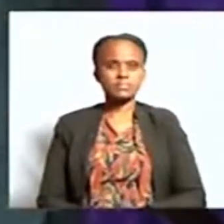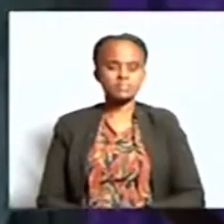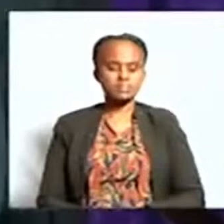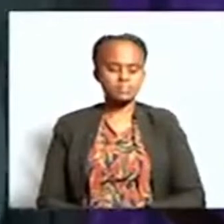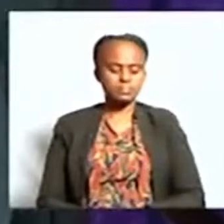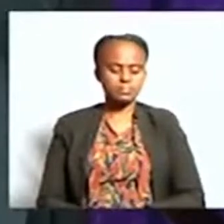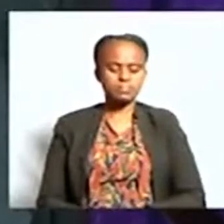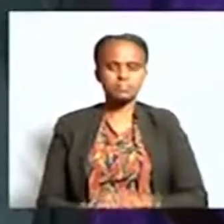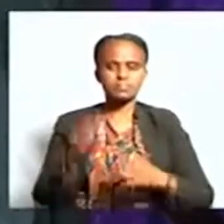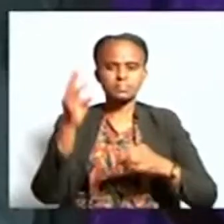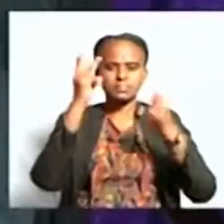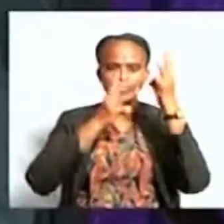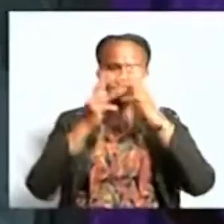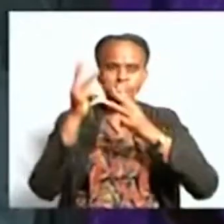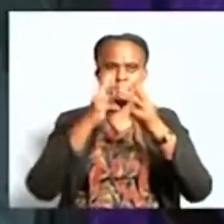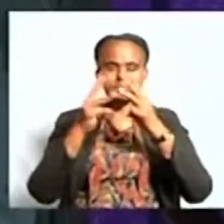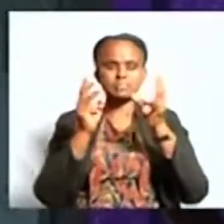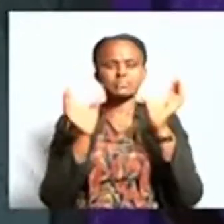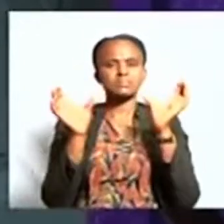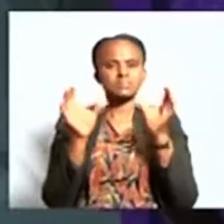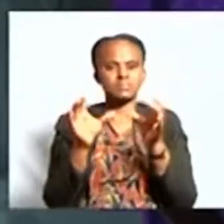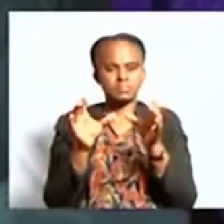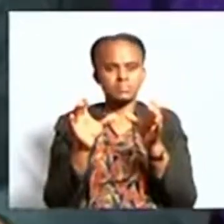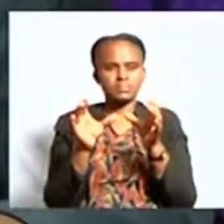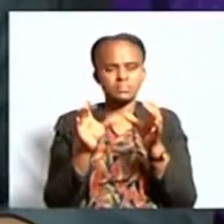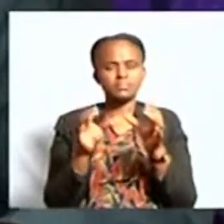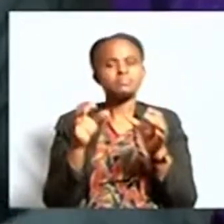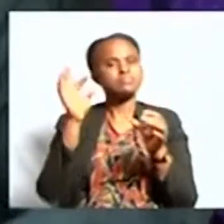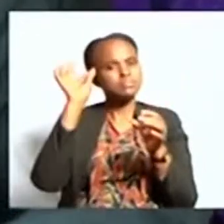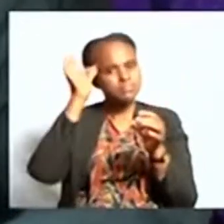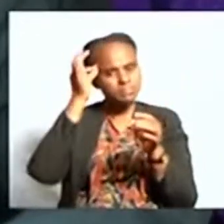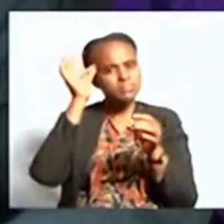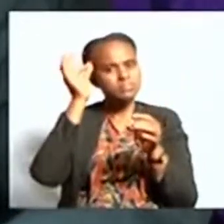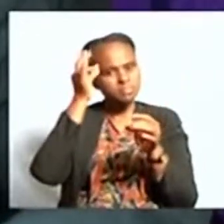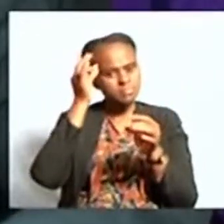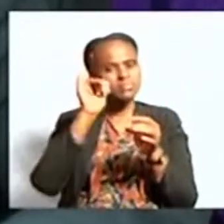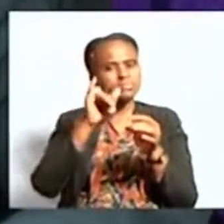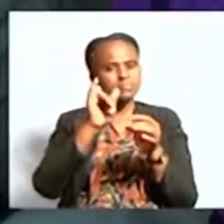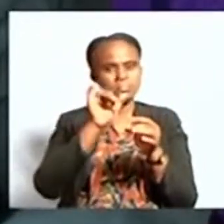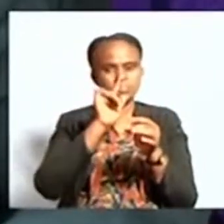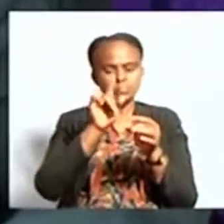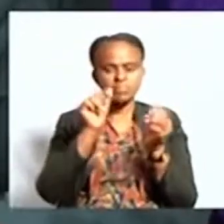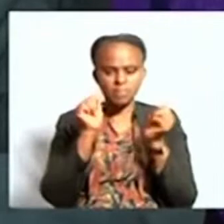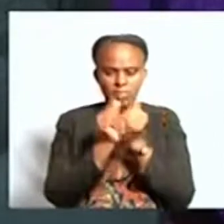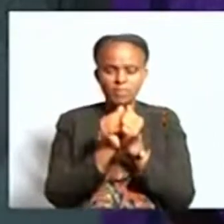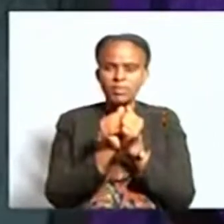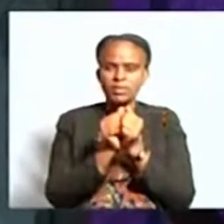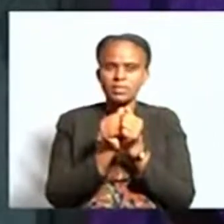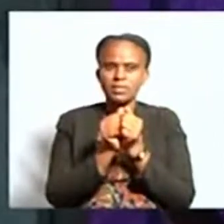The concerns of the committee are well noted with regard to the issue